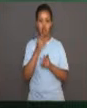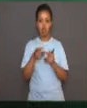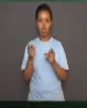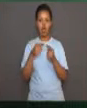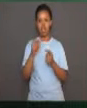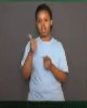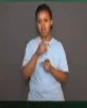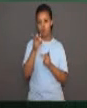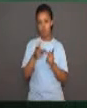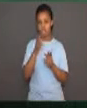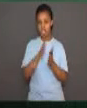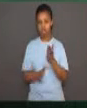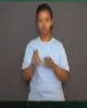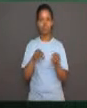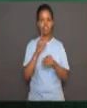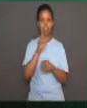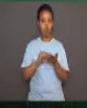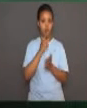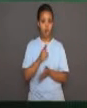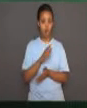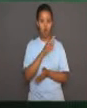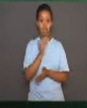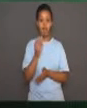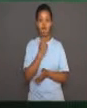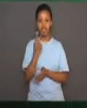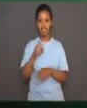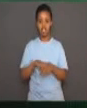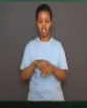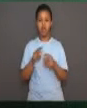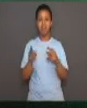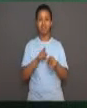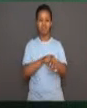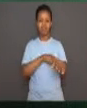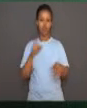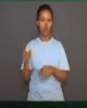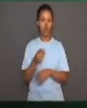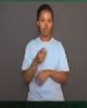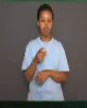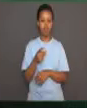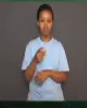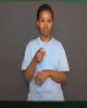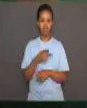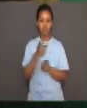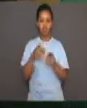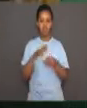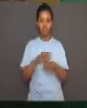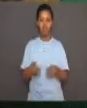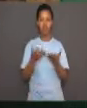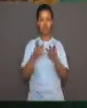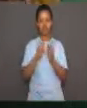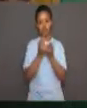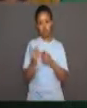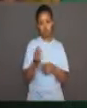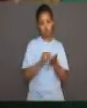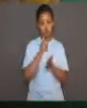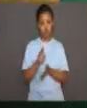another, sometimes over long distances and in large groups. As